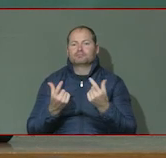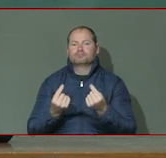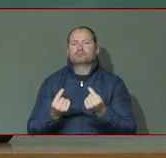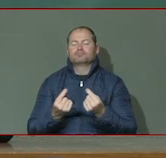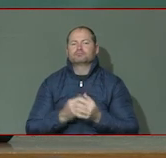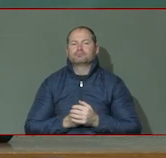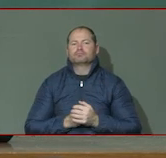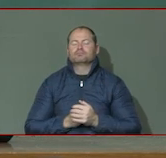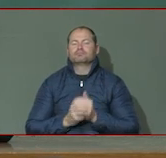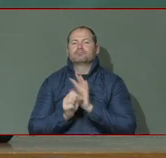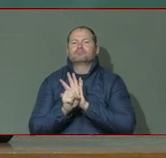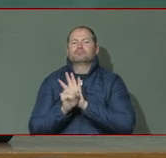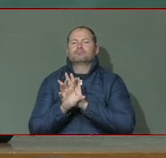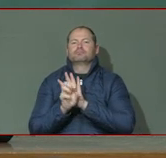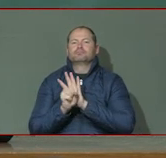our market price